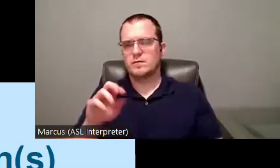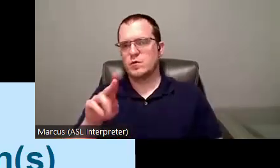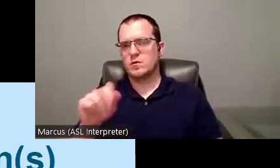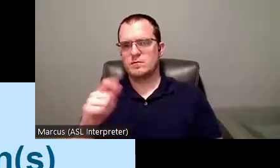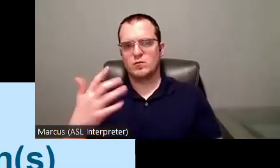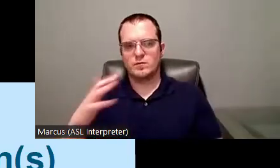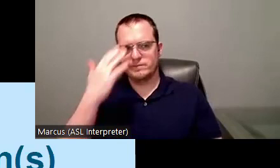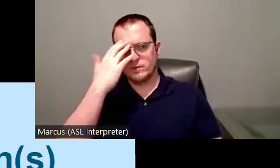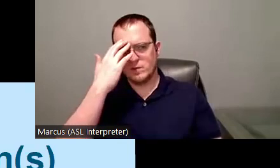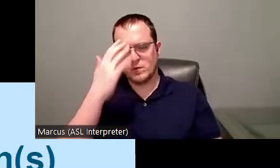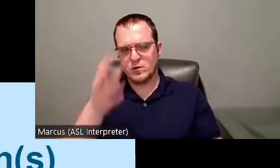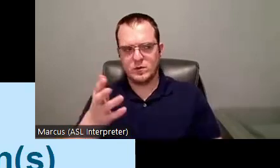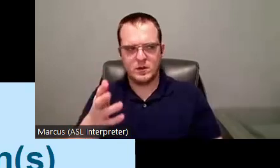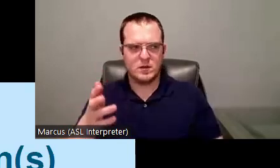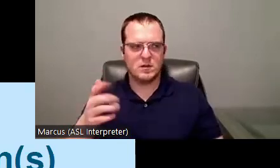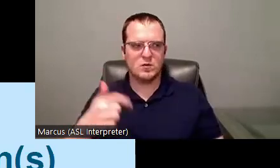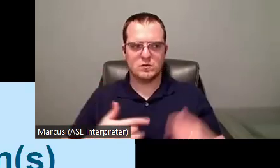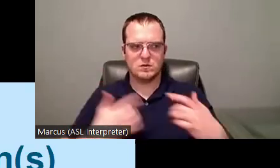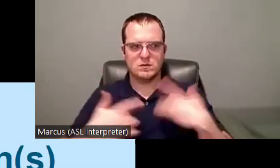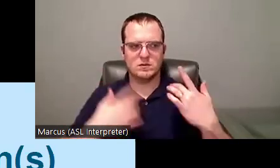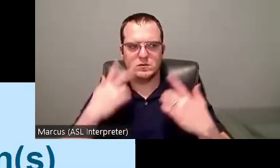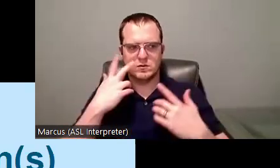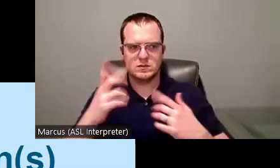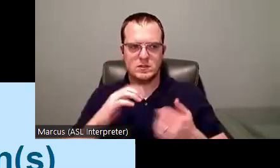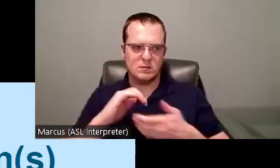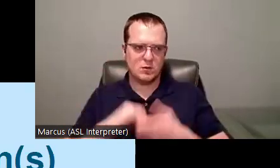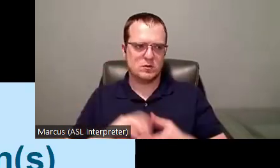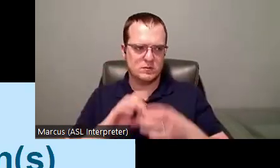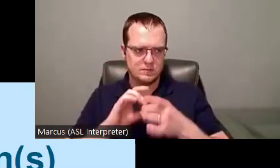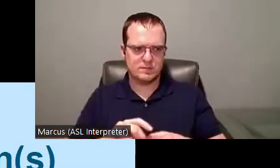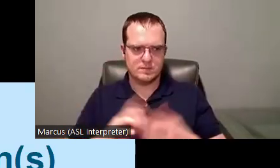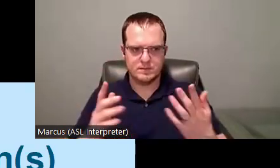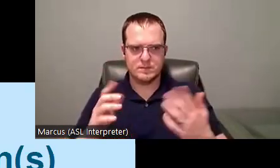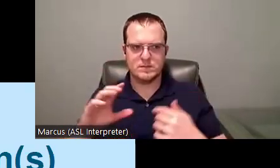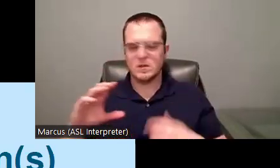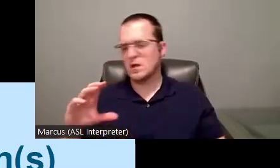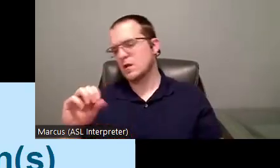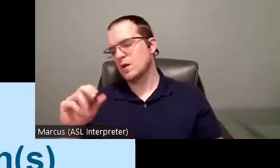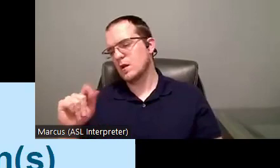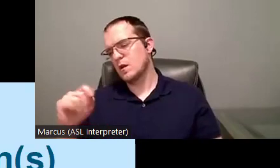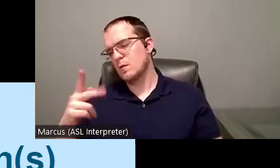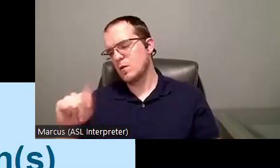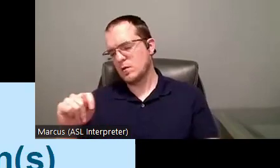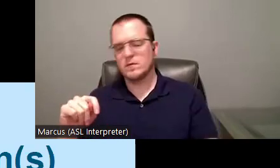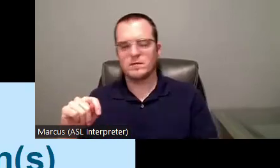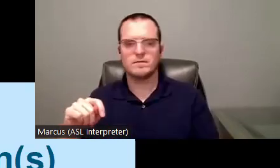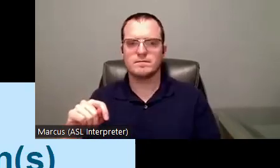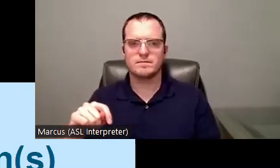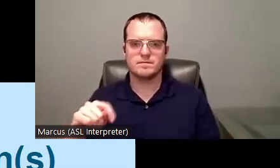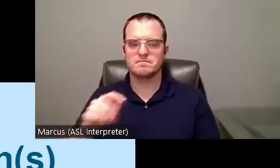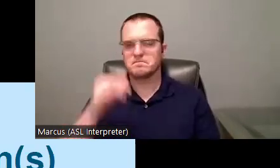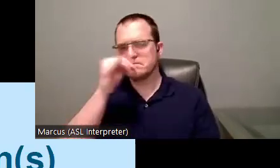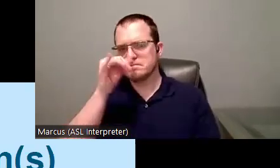with. So excited to see the partnership continue. As you said, Catapult does, great impactful work in